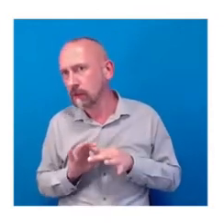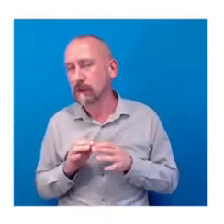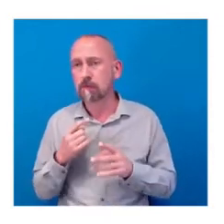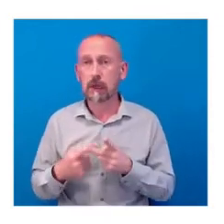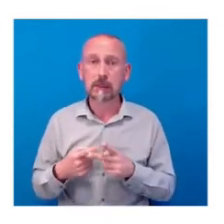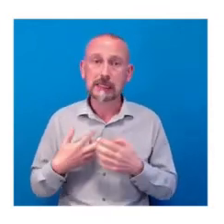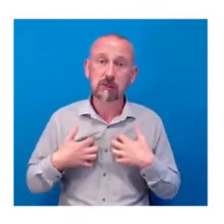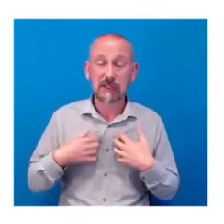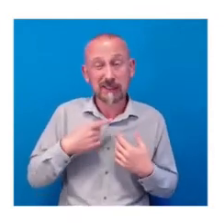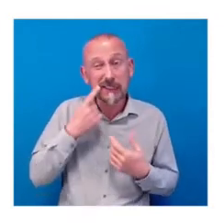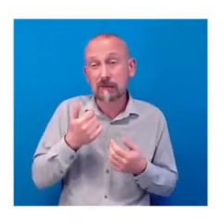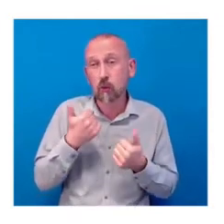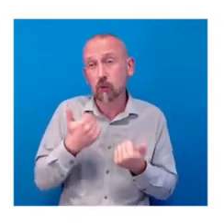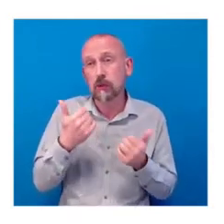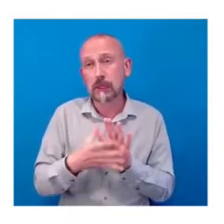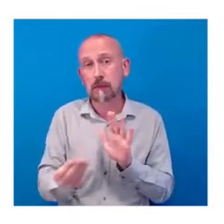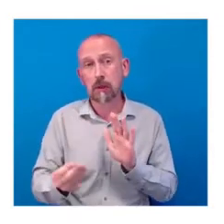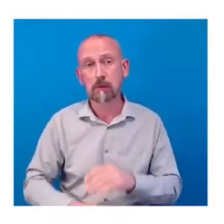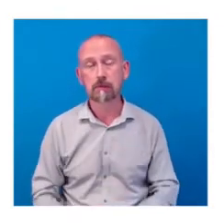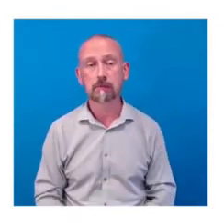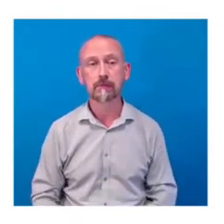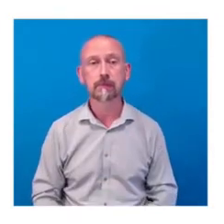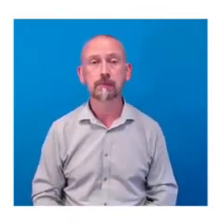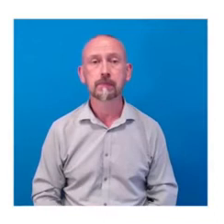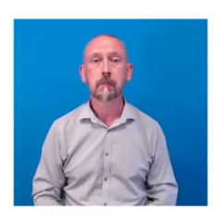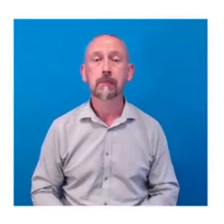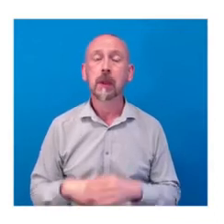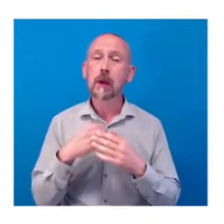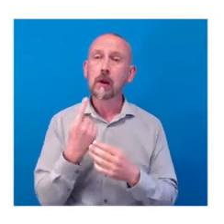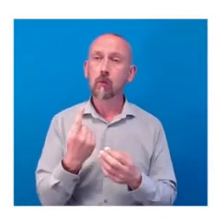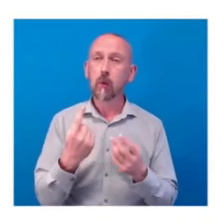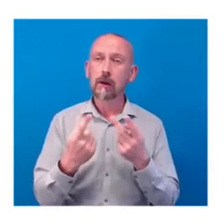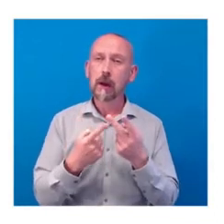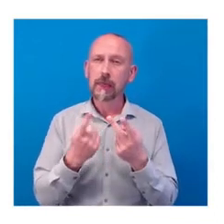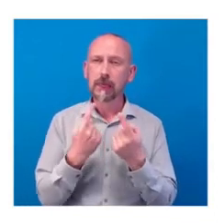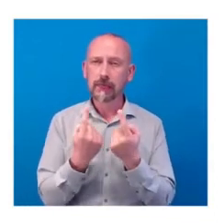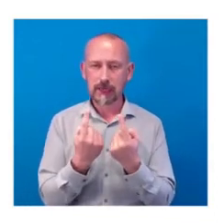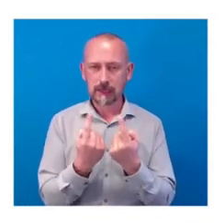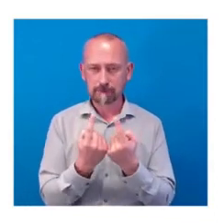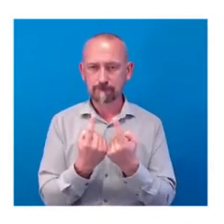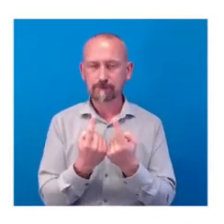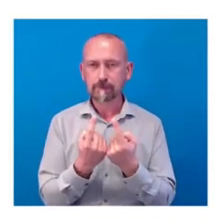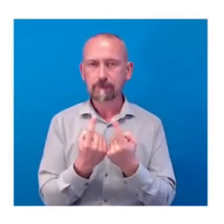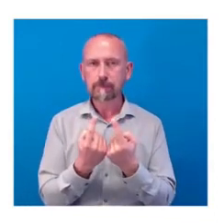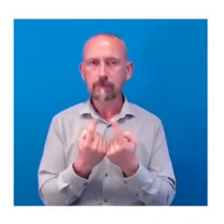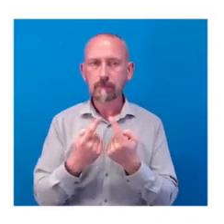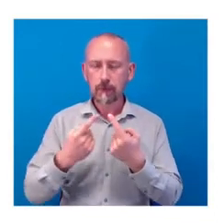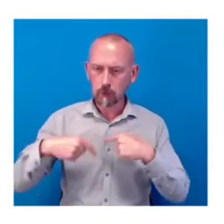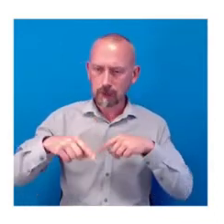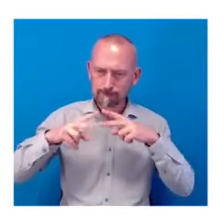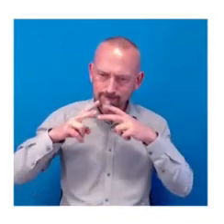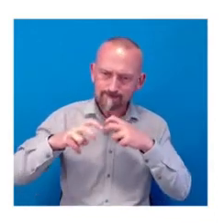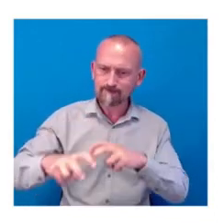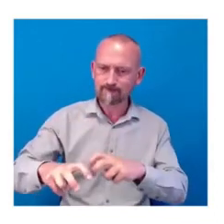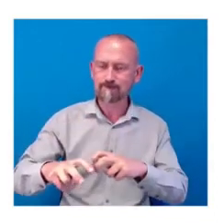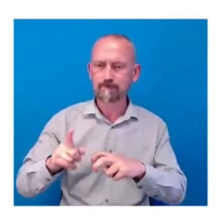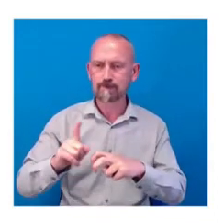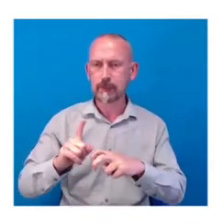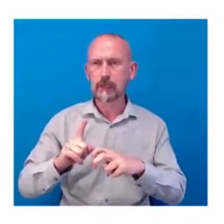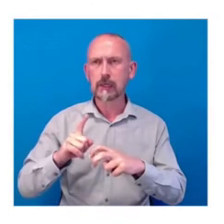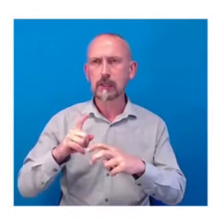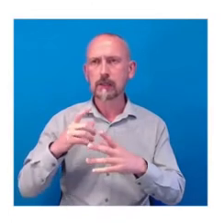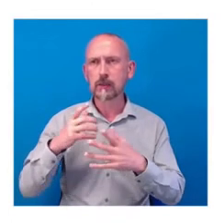illustration. One of the other things we're looking at is we're currently in discussions about providing audio introductions to